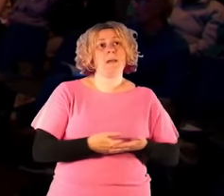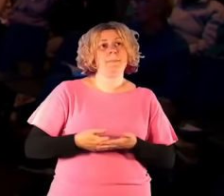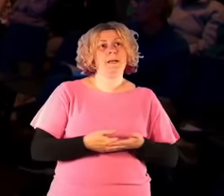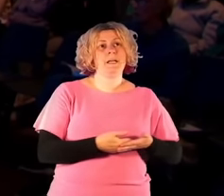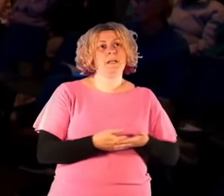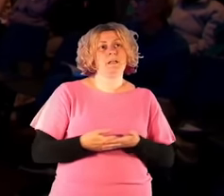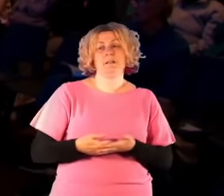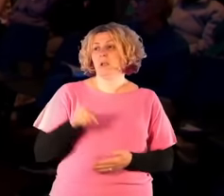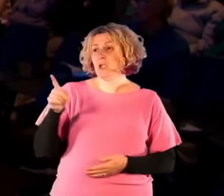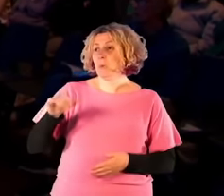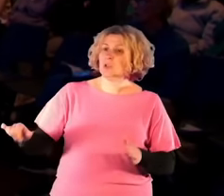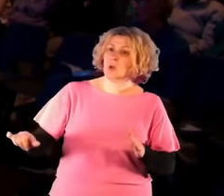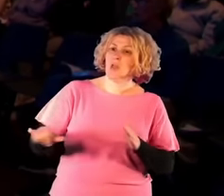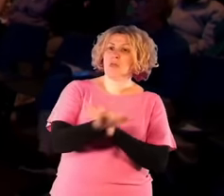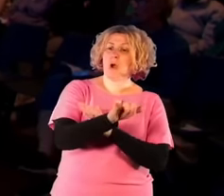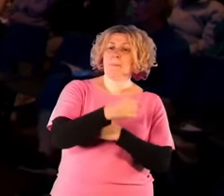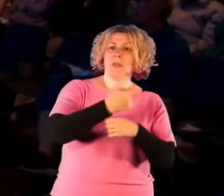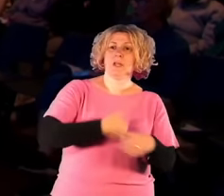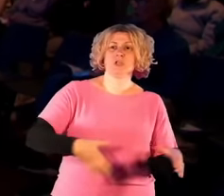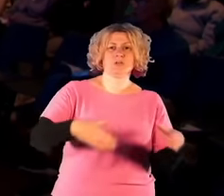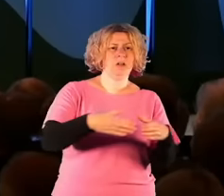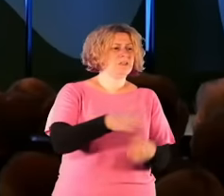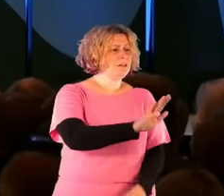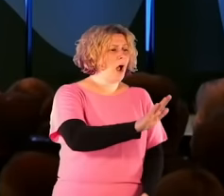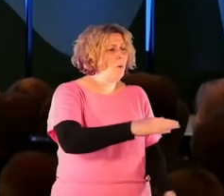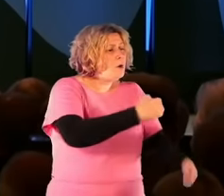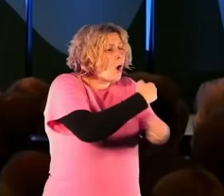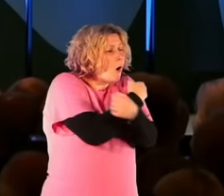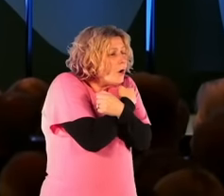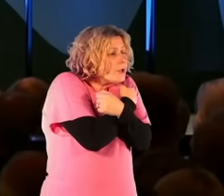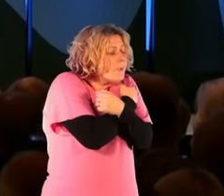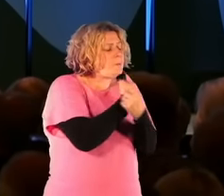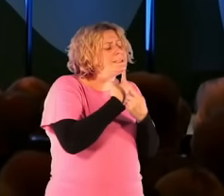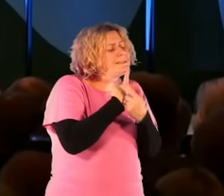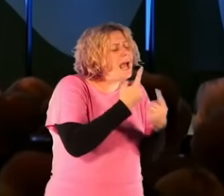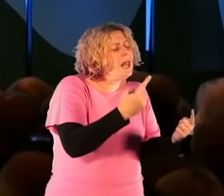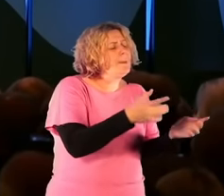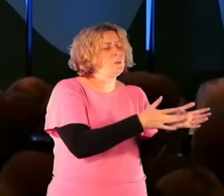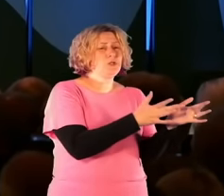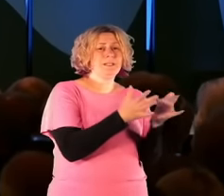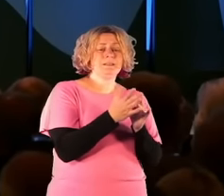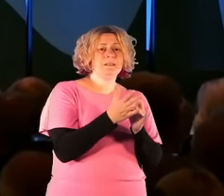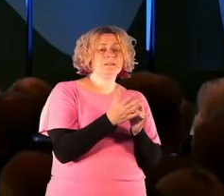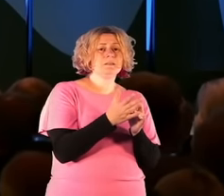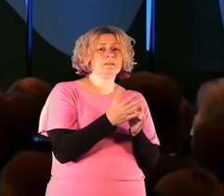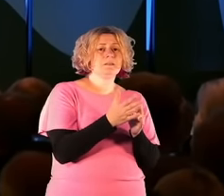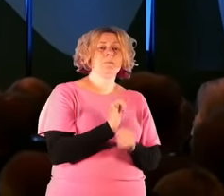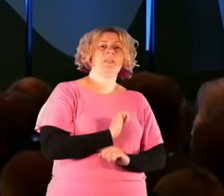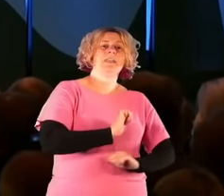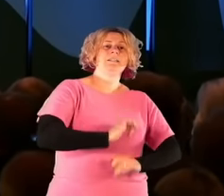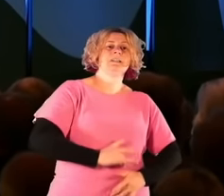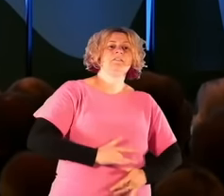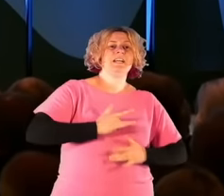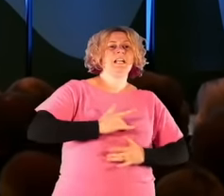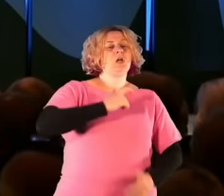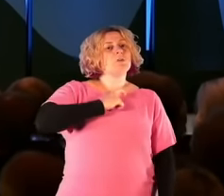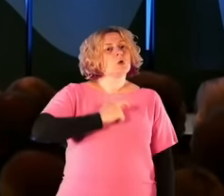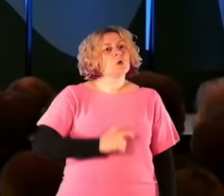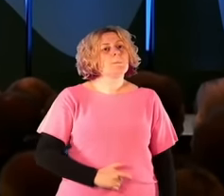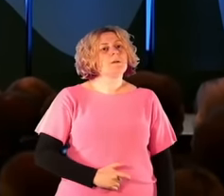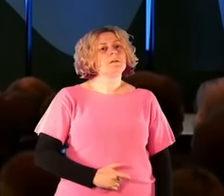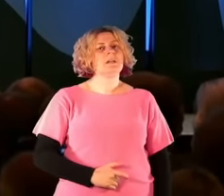church, aren't you, Pastor? I said, no, I want to hug you and I want to tell you about Jesus. But that's to be human, isn't it? In a fallen,